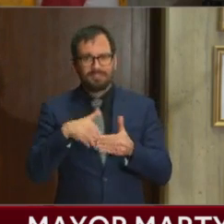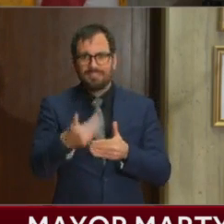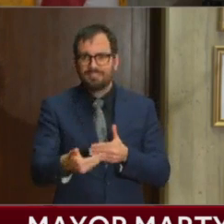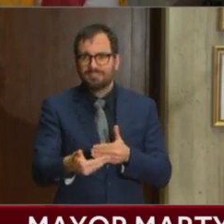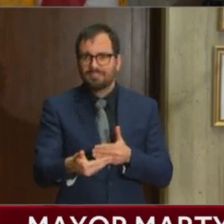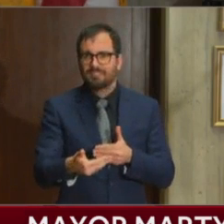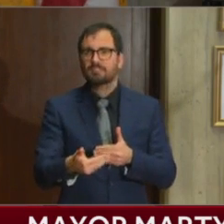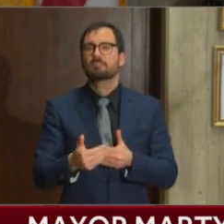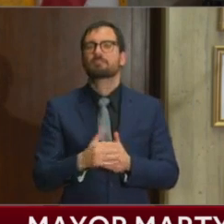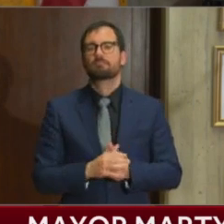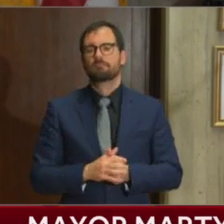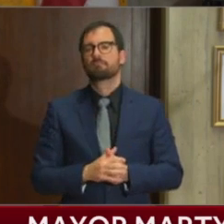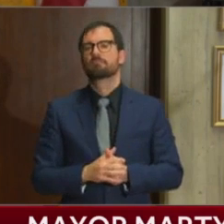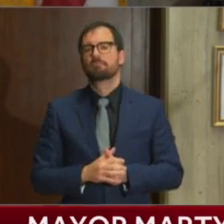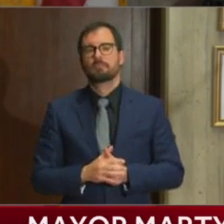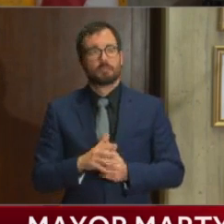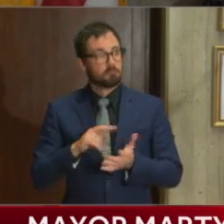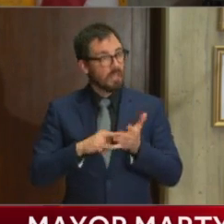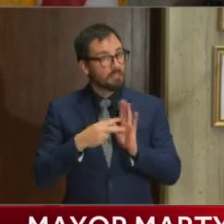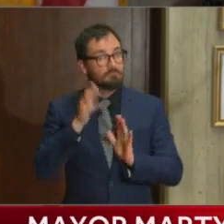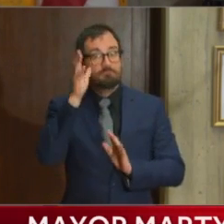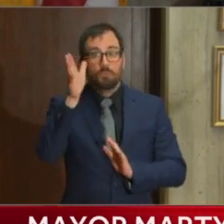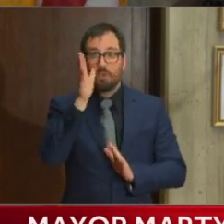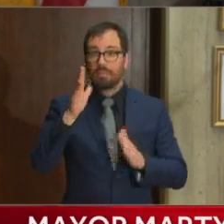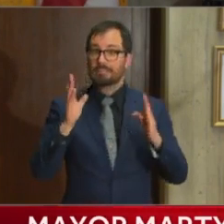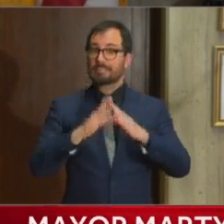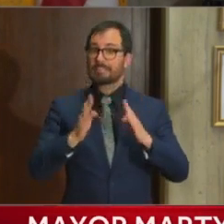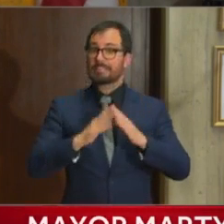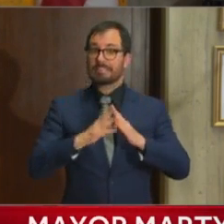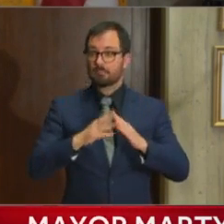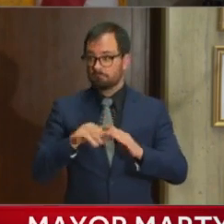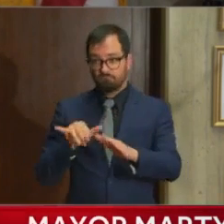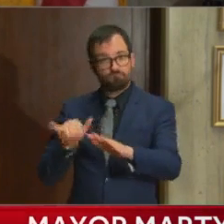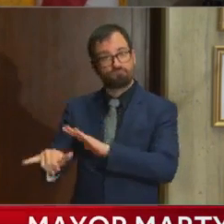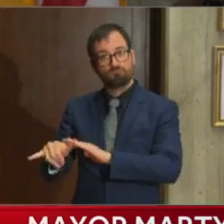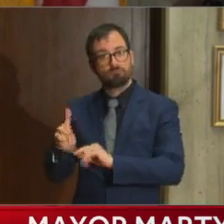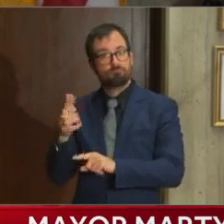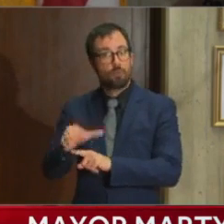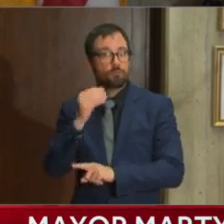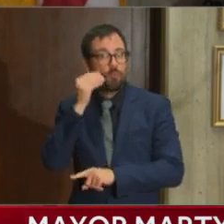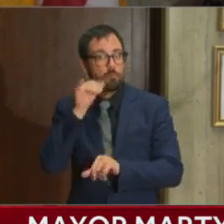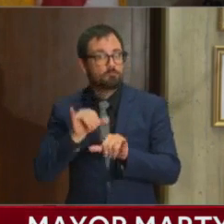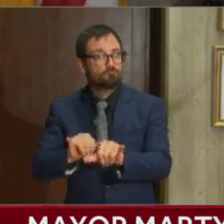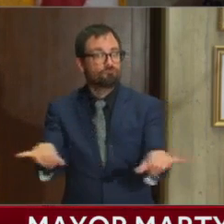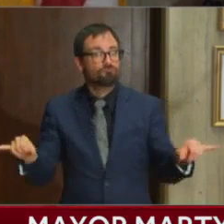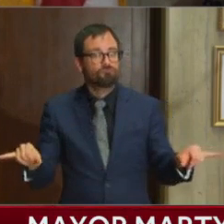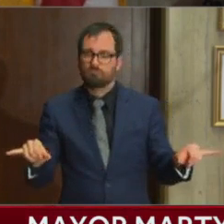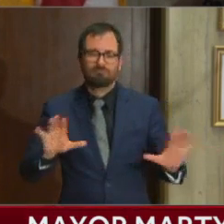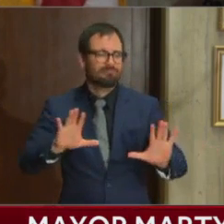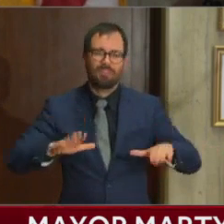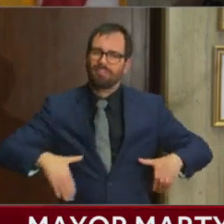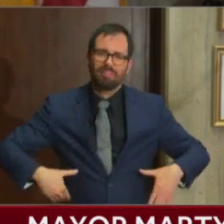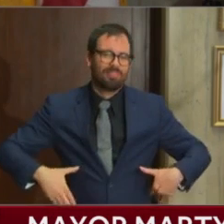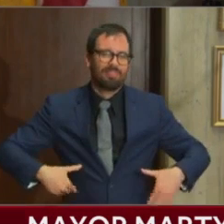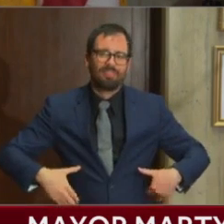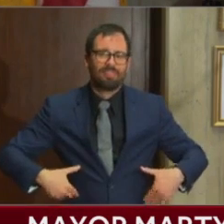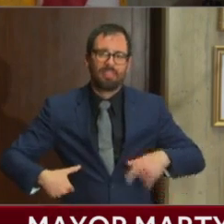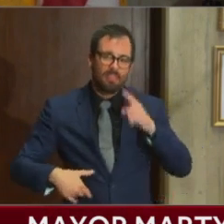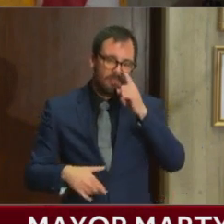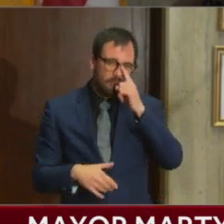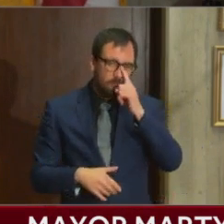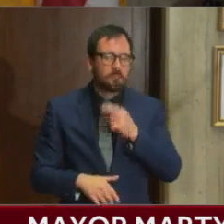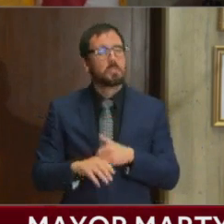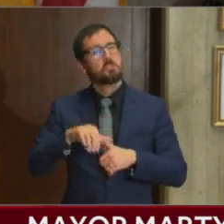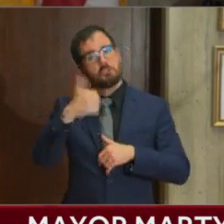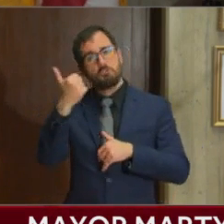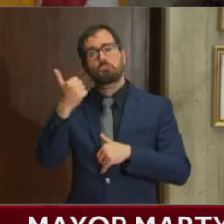world. We are not currently at that point, but we are monitoring the situation closely. It's not a decision that should be made